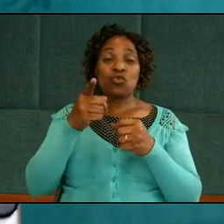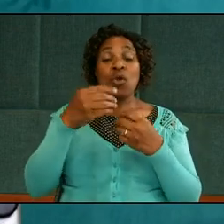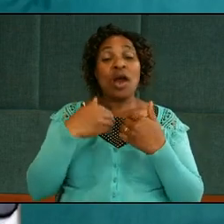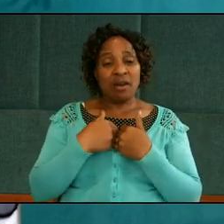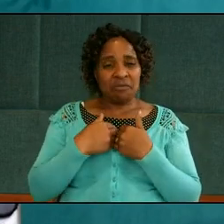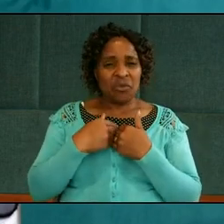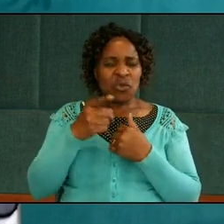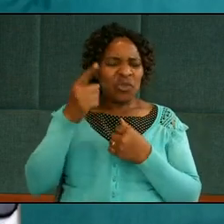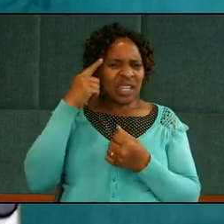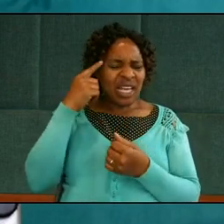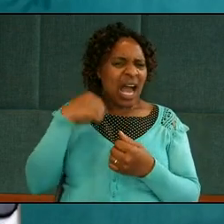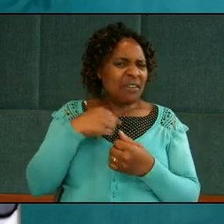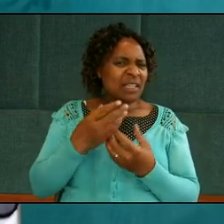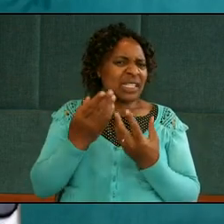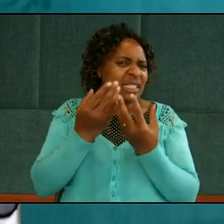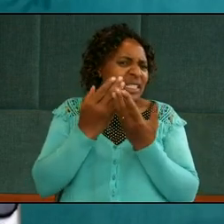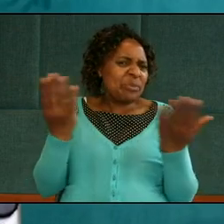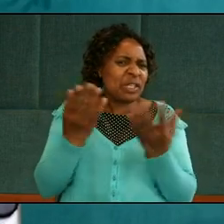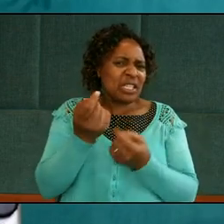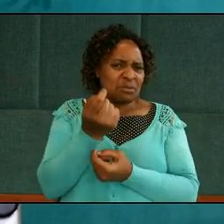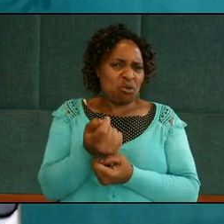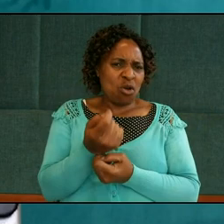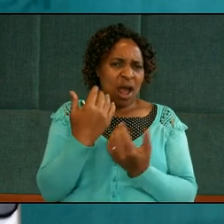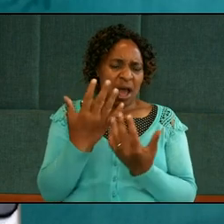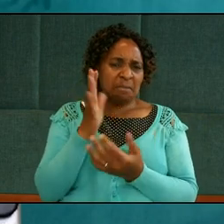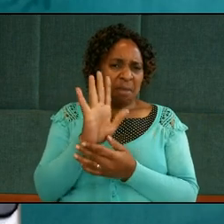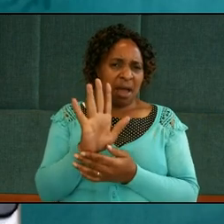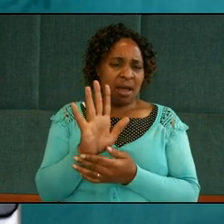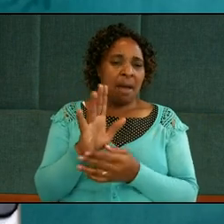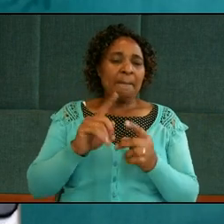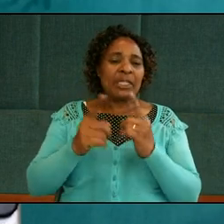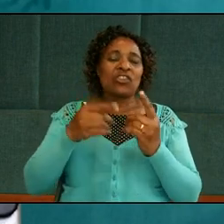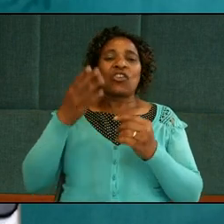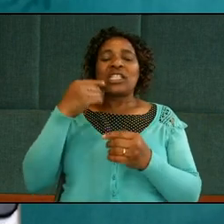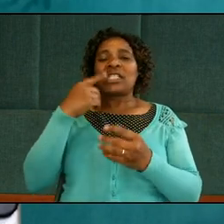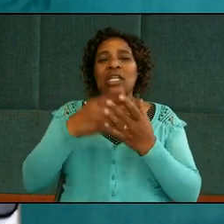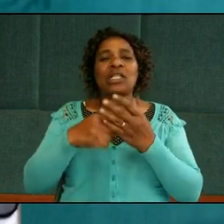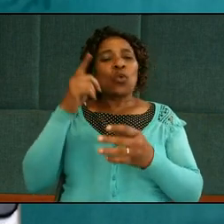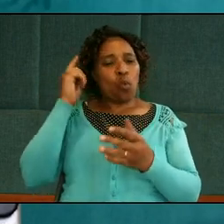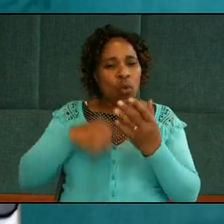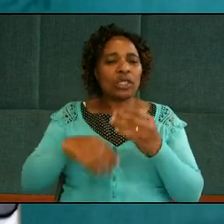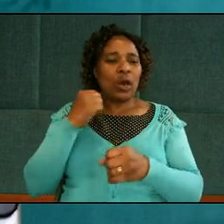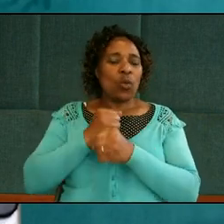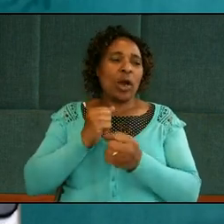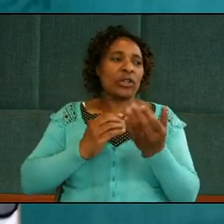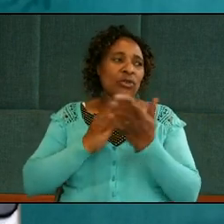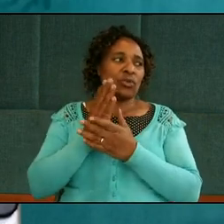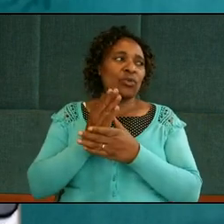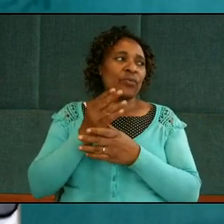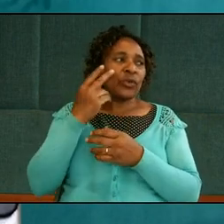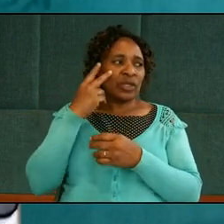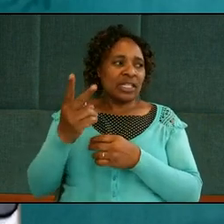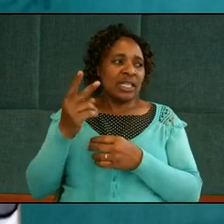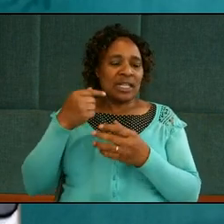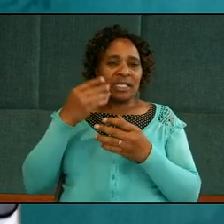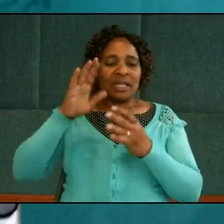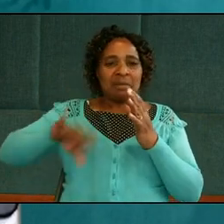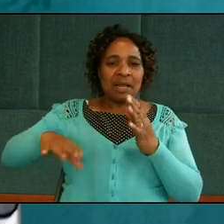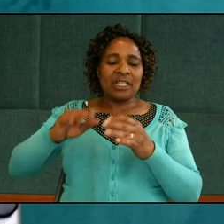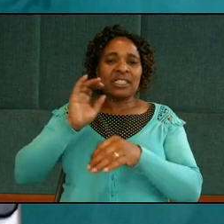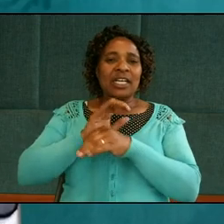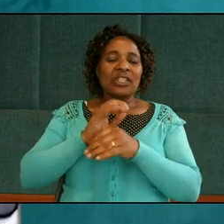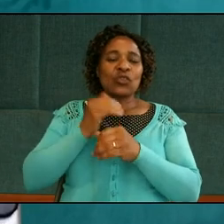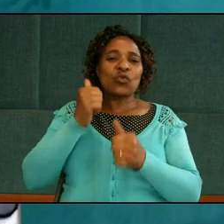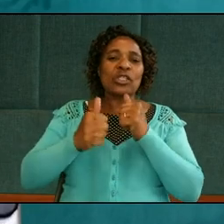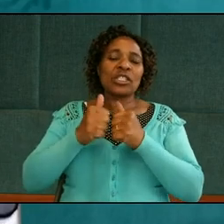might think you have something small in your hand, but God is saying that is what I will work through. And we see this through the remnant we consider